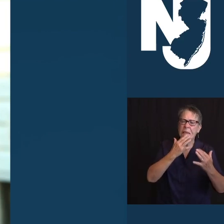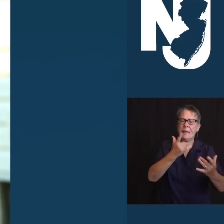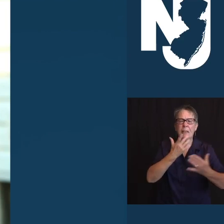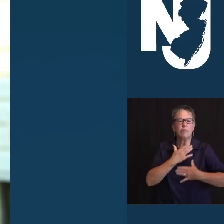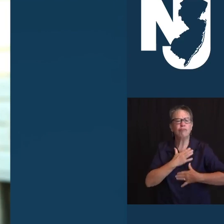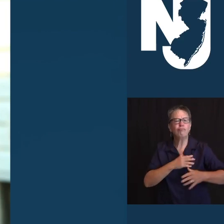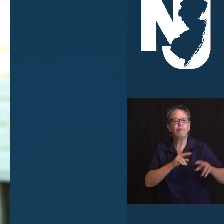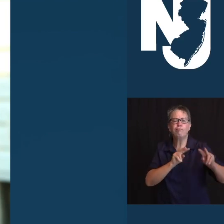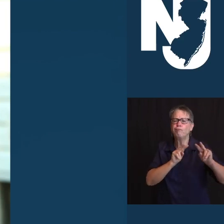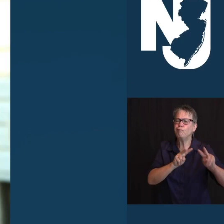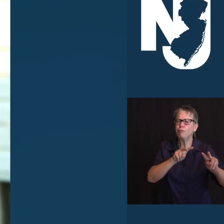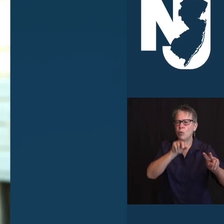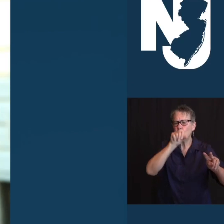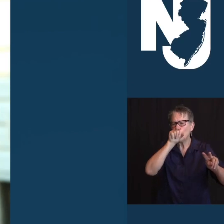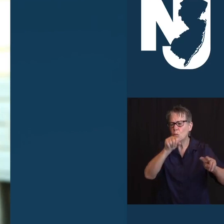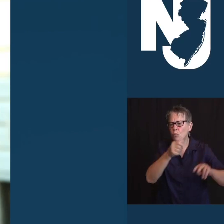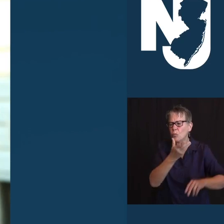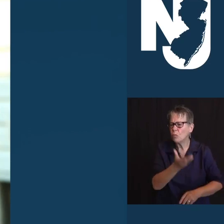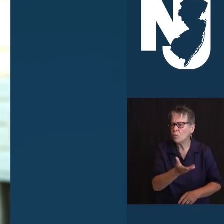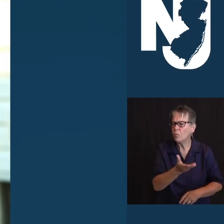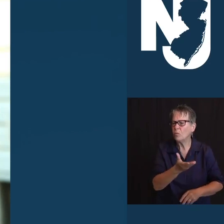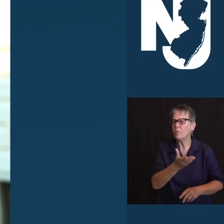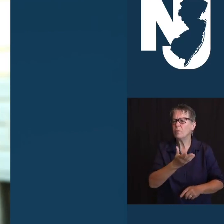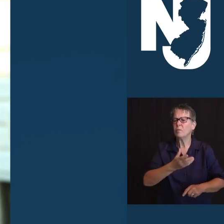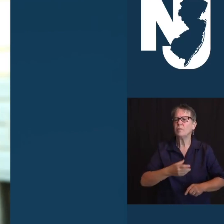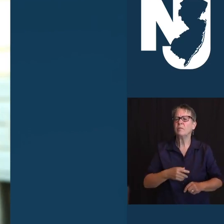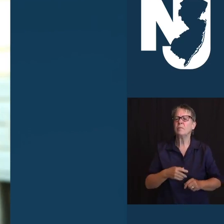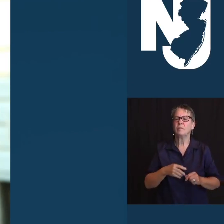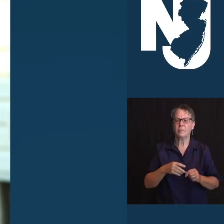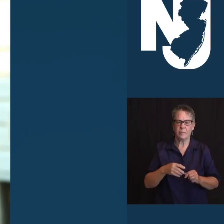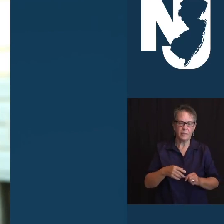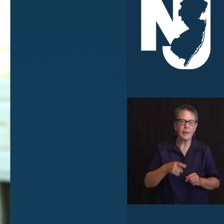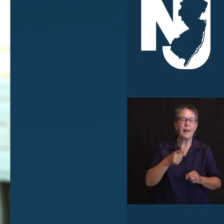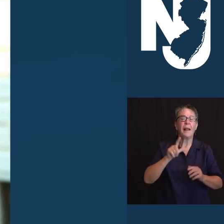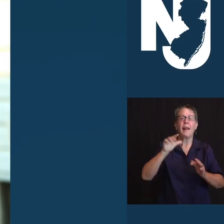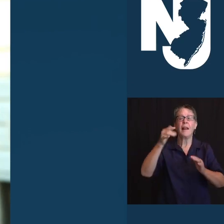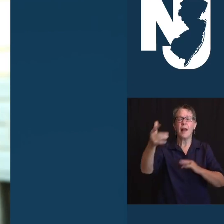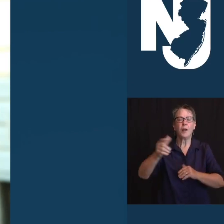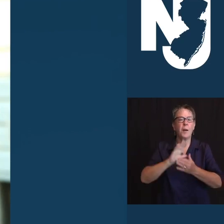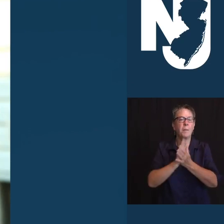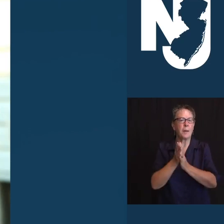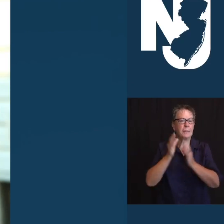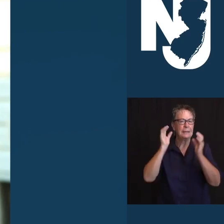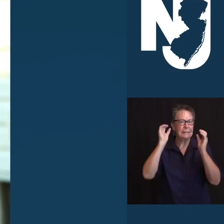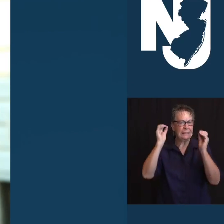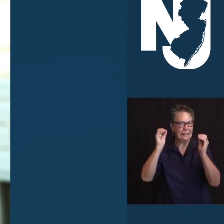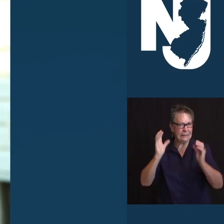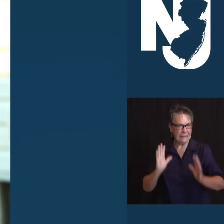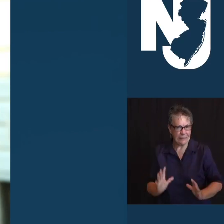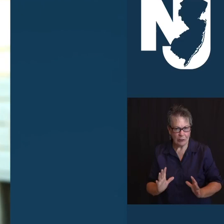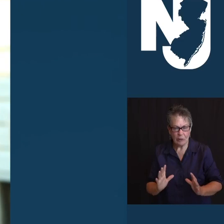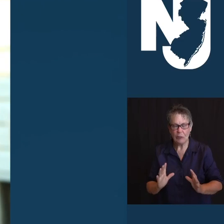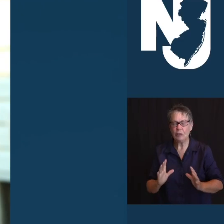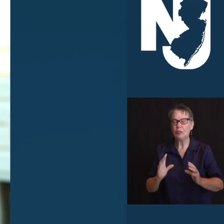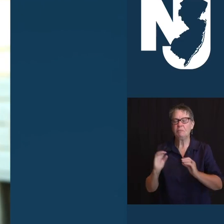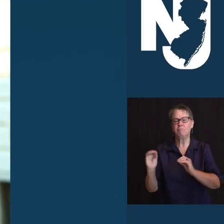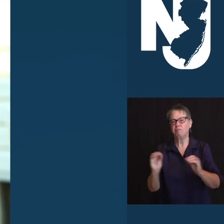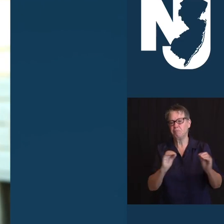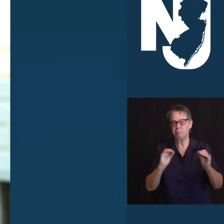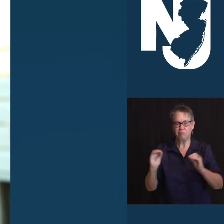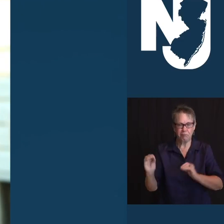arts educator at New Milford High School. He would also earn a master's degree in school administration from Seton Hall